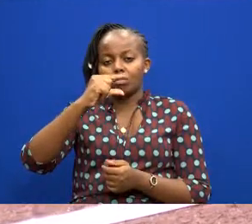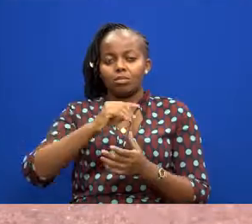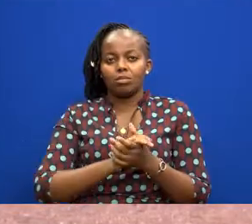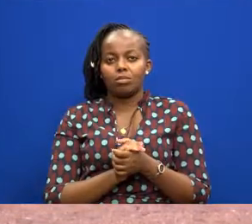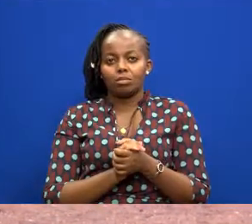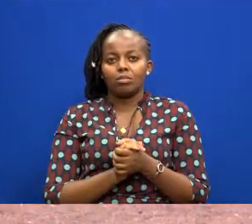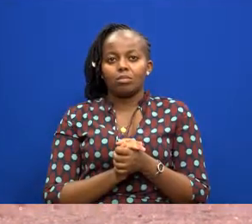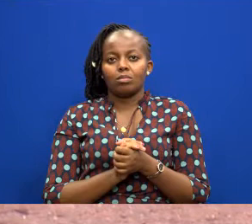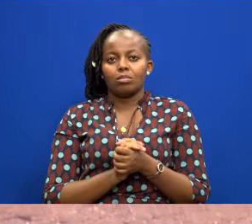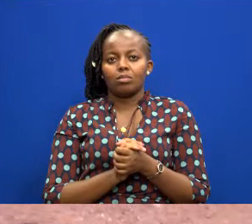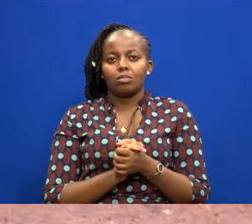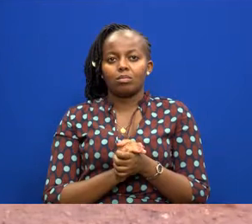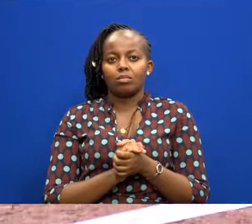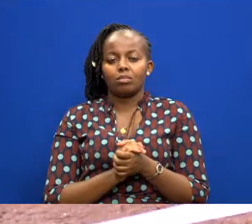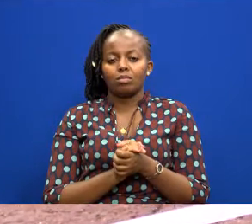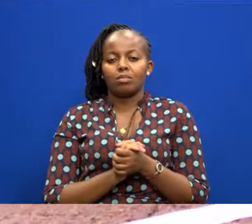On toes.